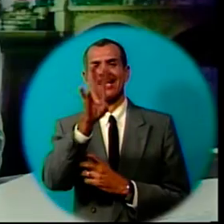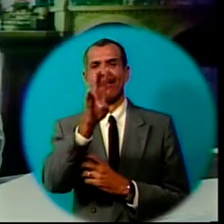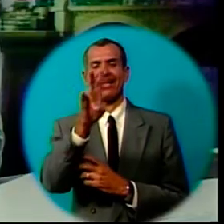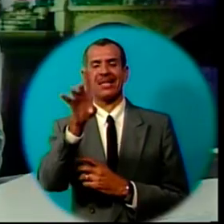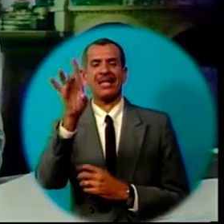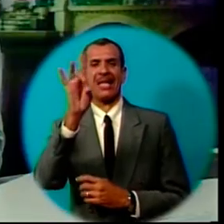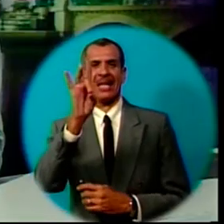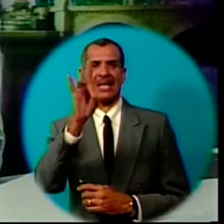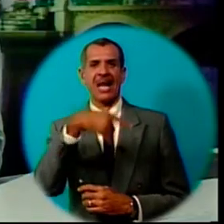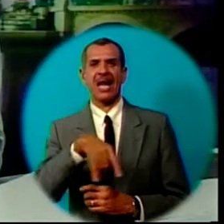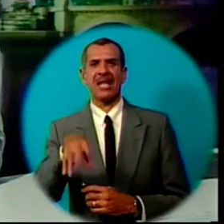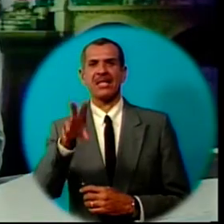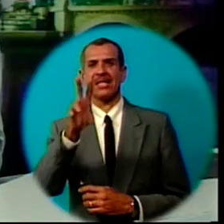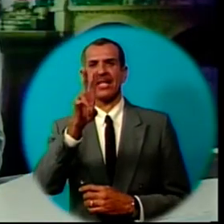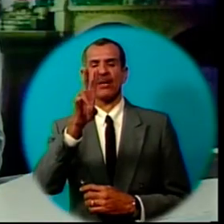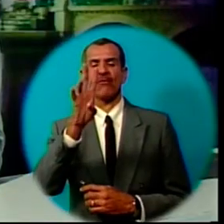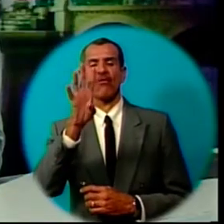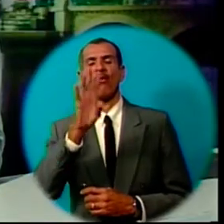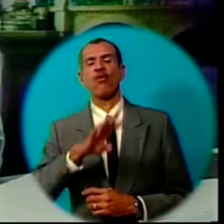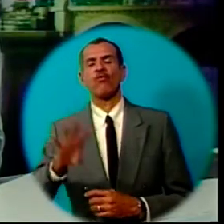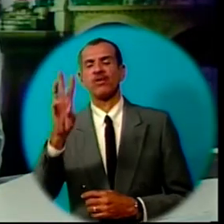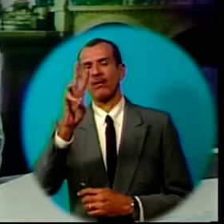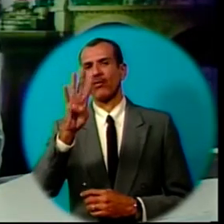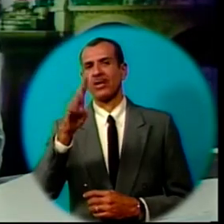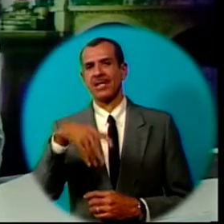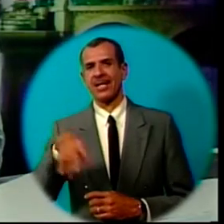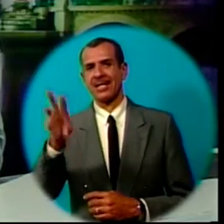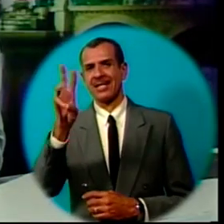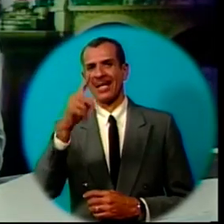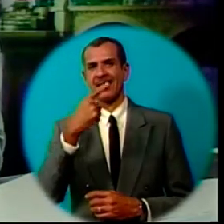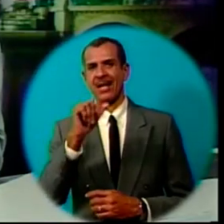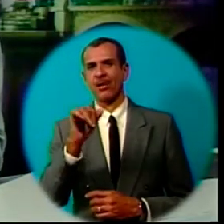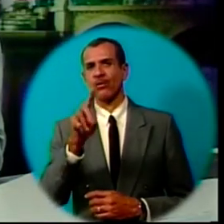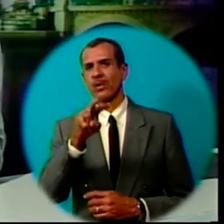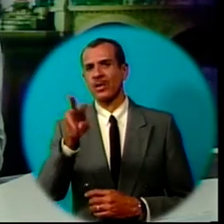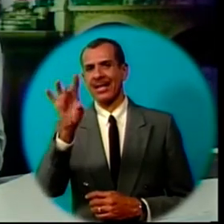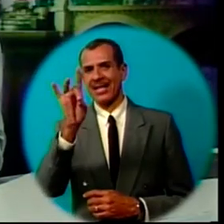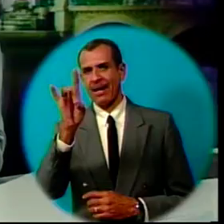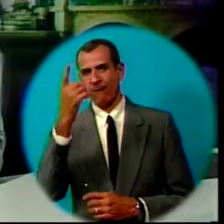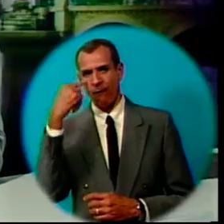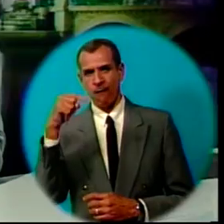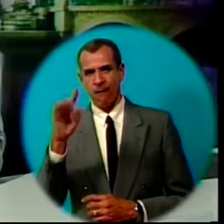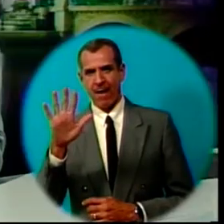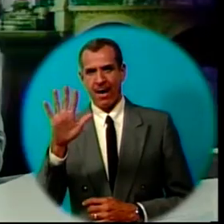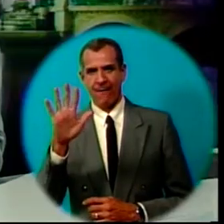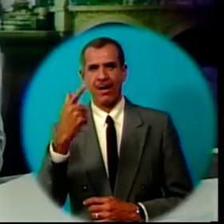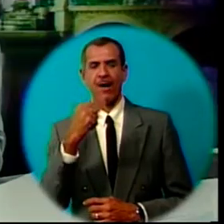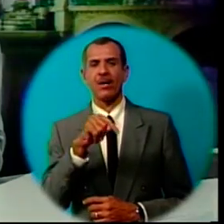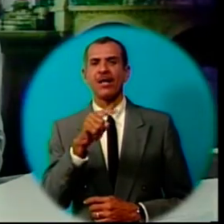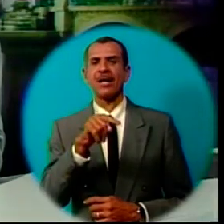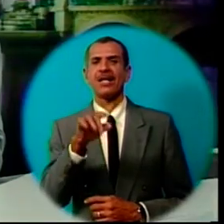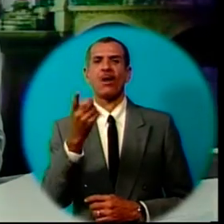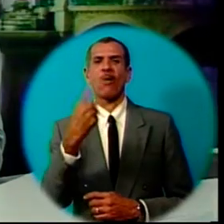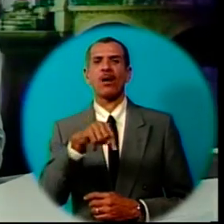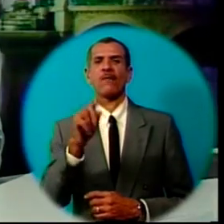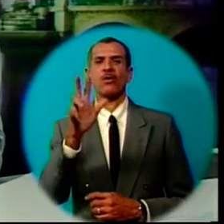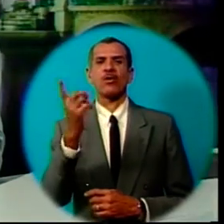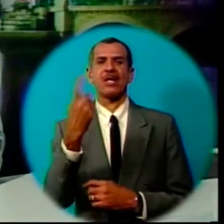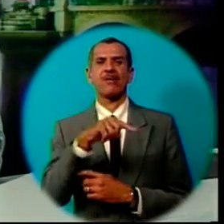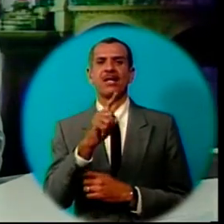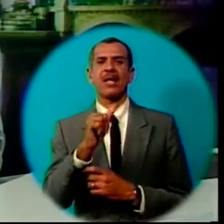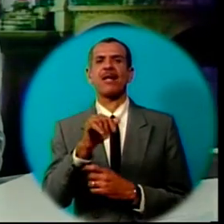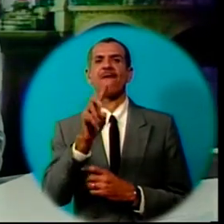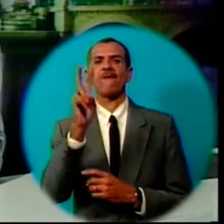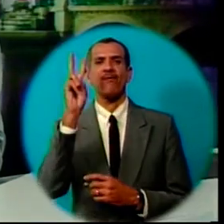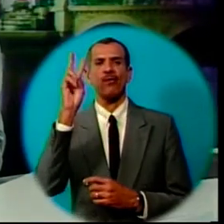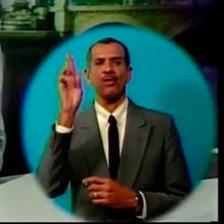fours and a 6 in the WICB President's 11 score of 288 for 5 on day 1 of the 3-day tour match at the Viv Richards